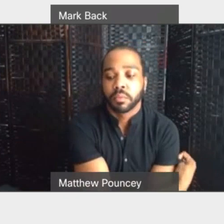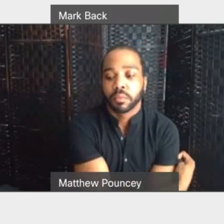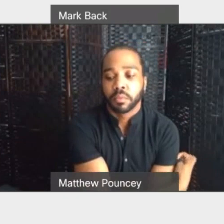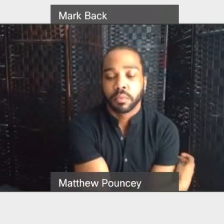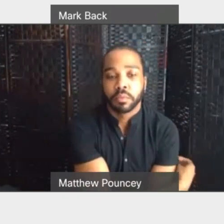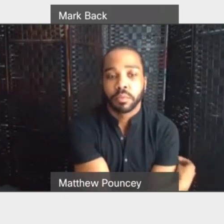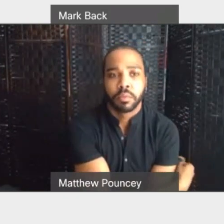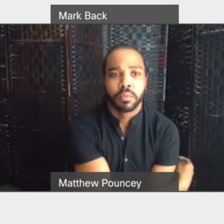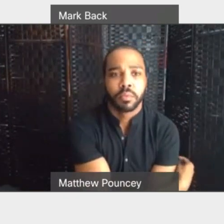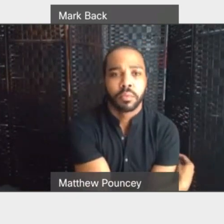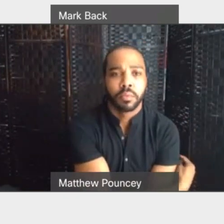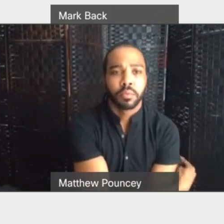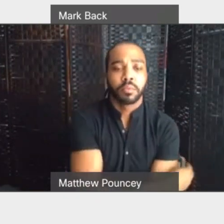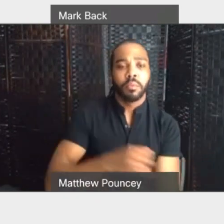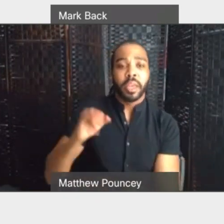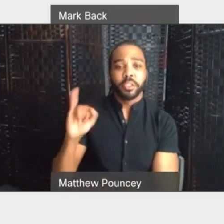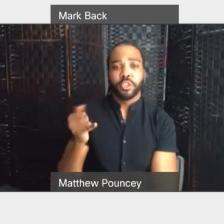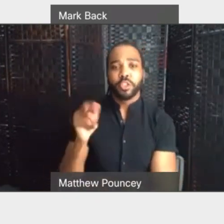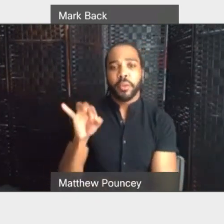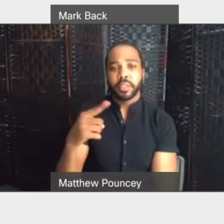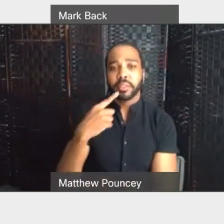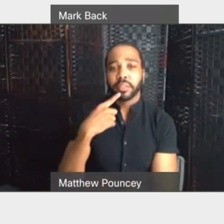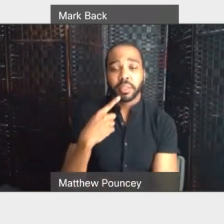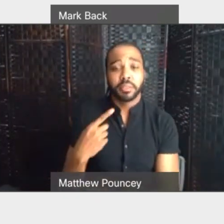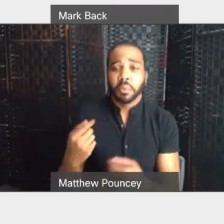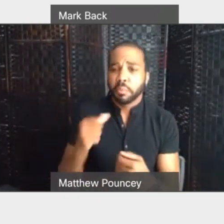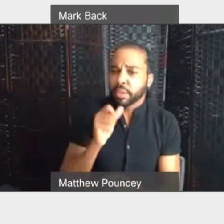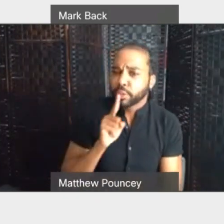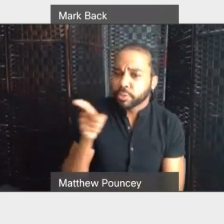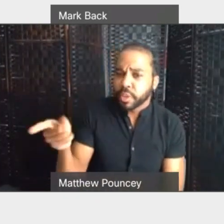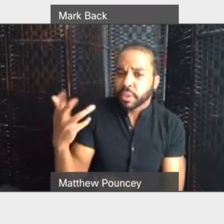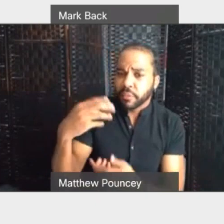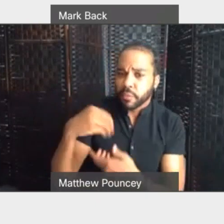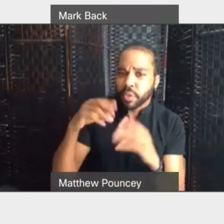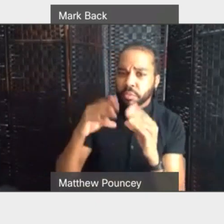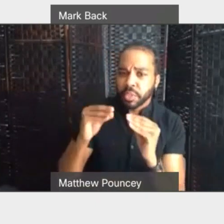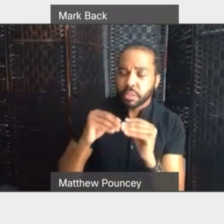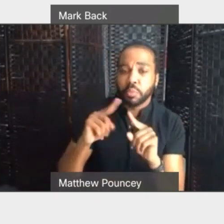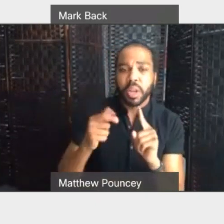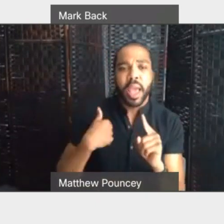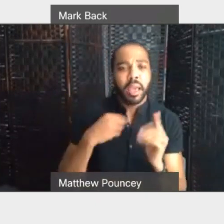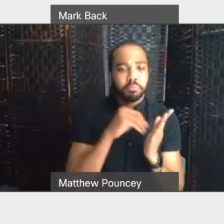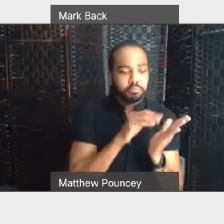Andy, I'm not sure if they're actually on the call. This is Jared. I've taken a note of this and will follow up